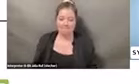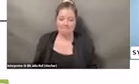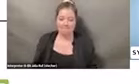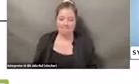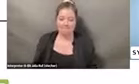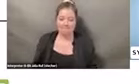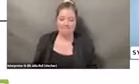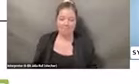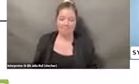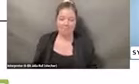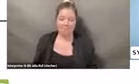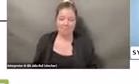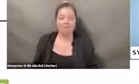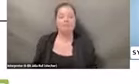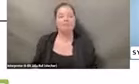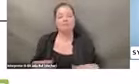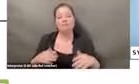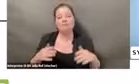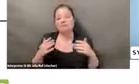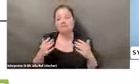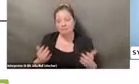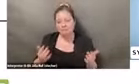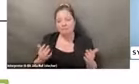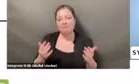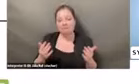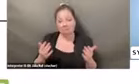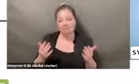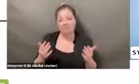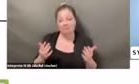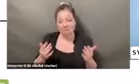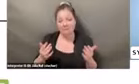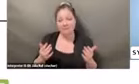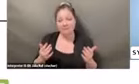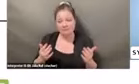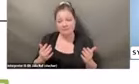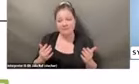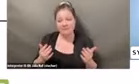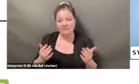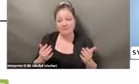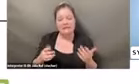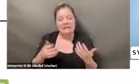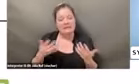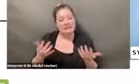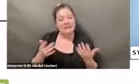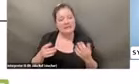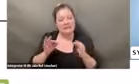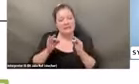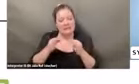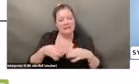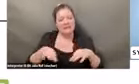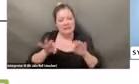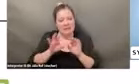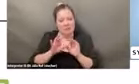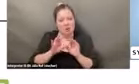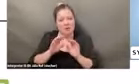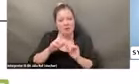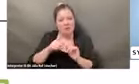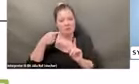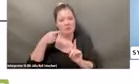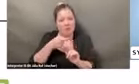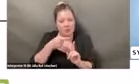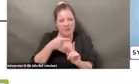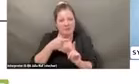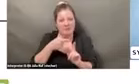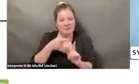important aspect here is that we aim to give detailed information